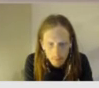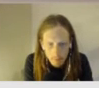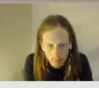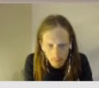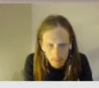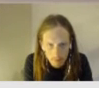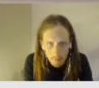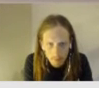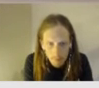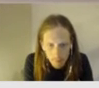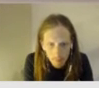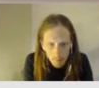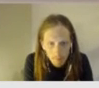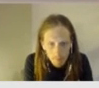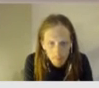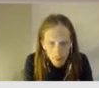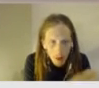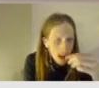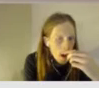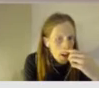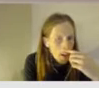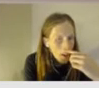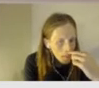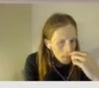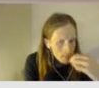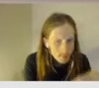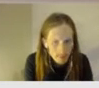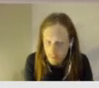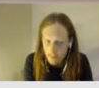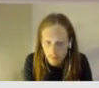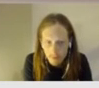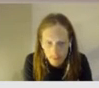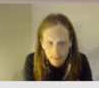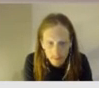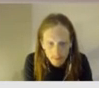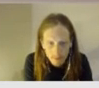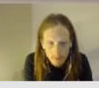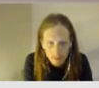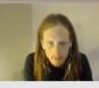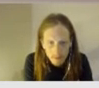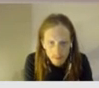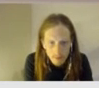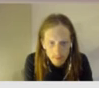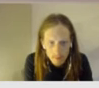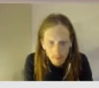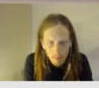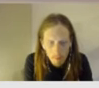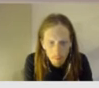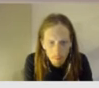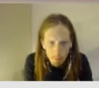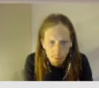know, 90 plus degrees as well. So just out of comfort, we like to drive. But when we hosted the Super Bowl for the